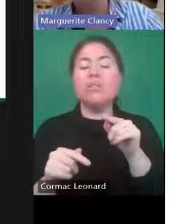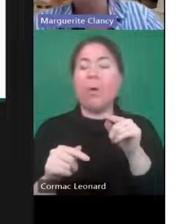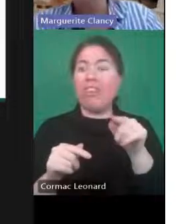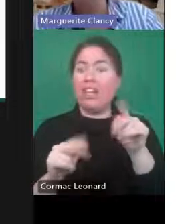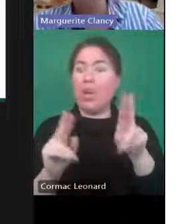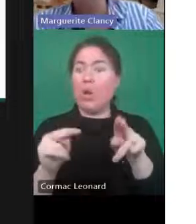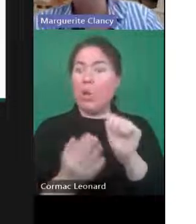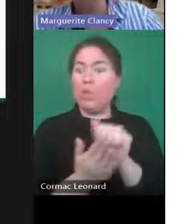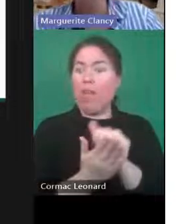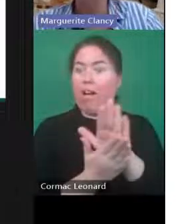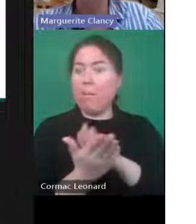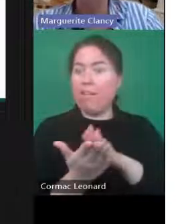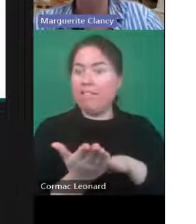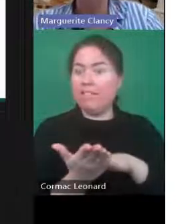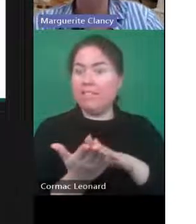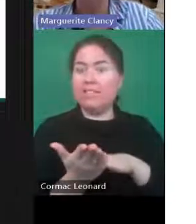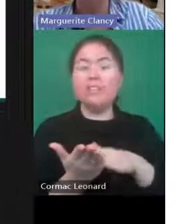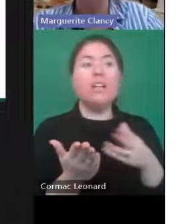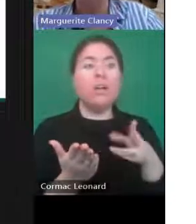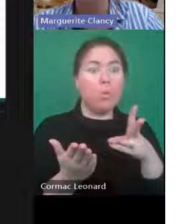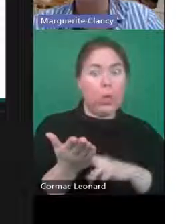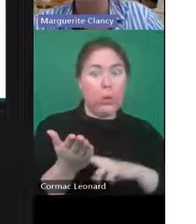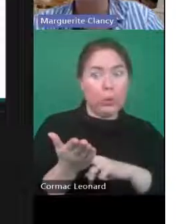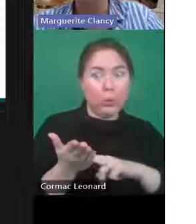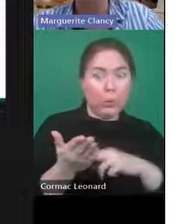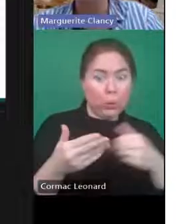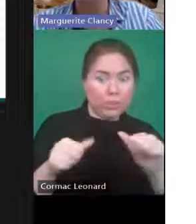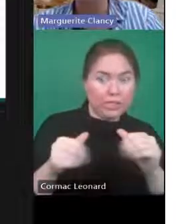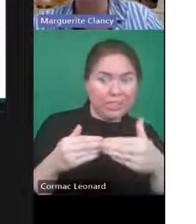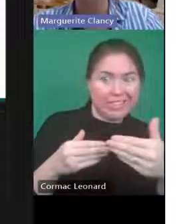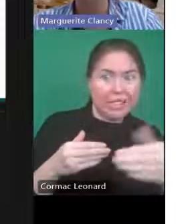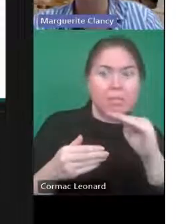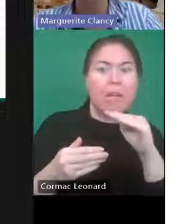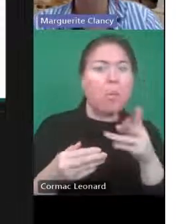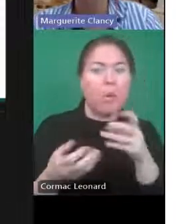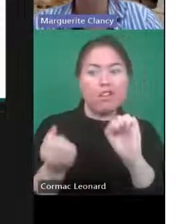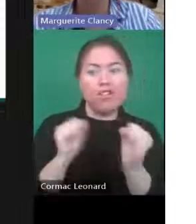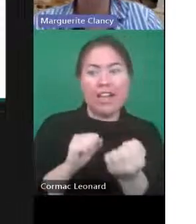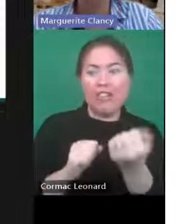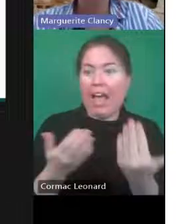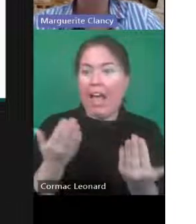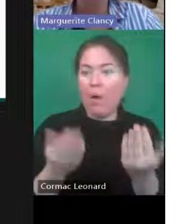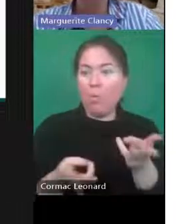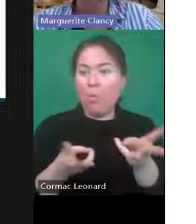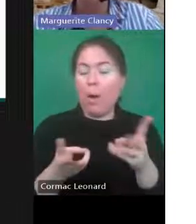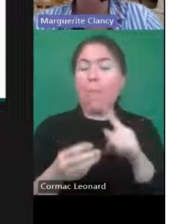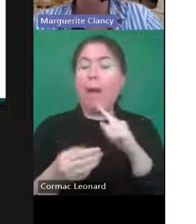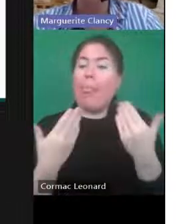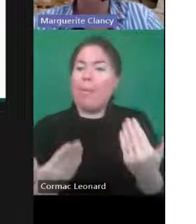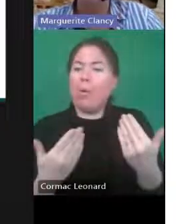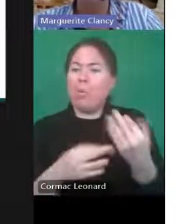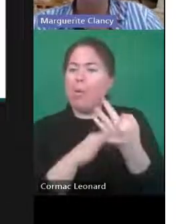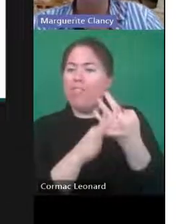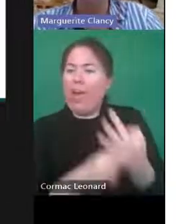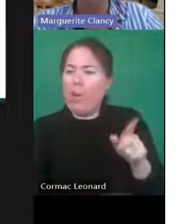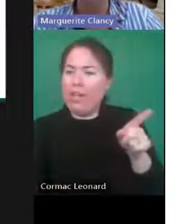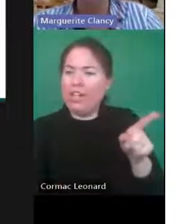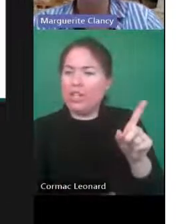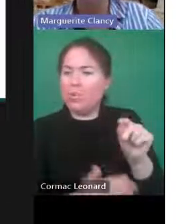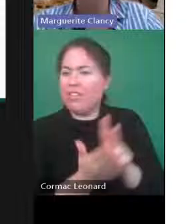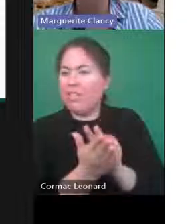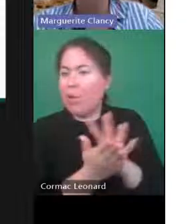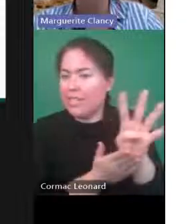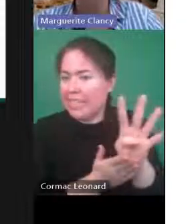document is implemented, that there could be changes in the way we all operate. But as things stand, we're working to the 2014